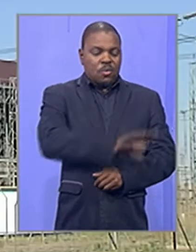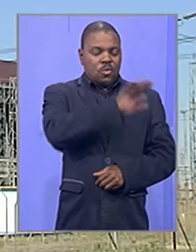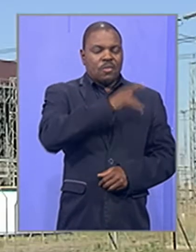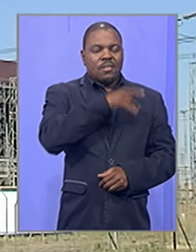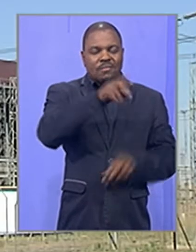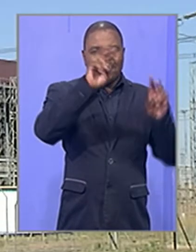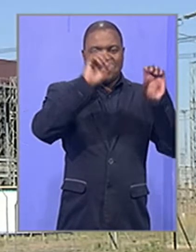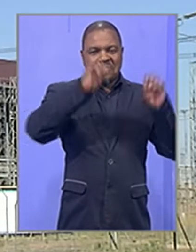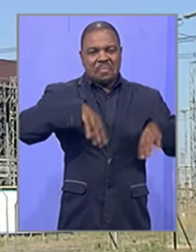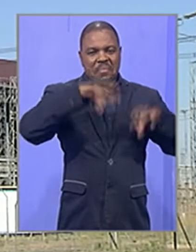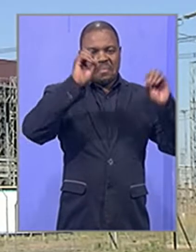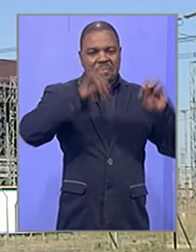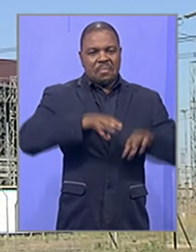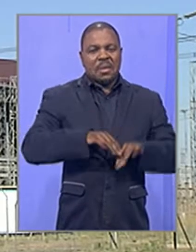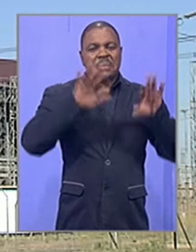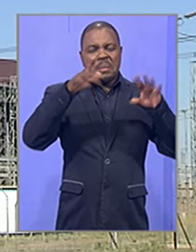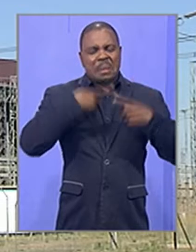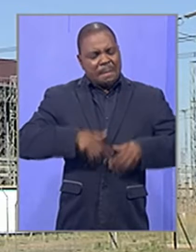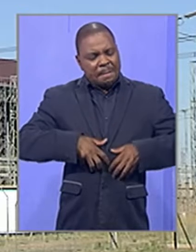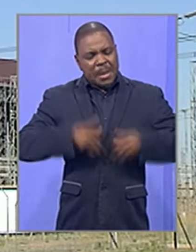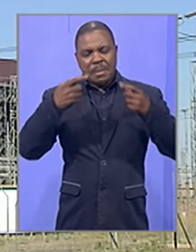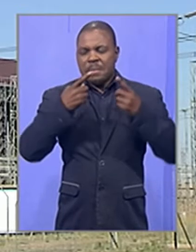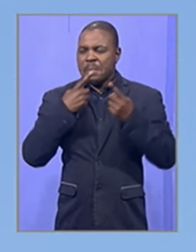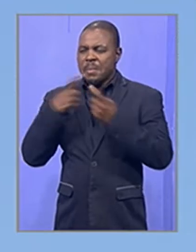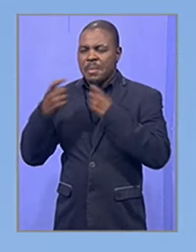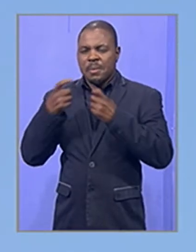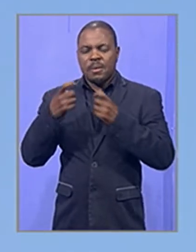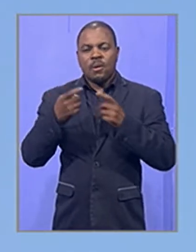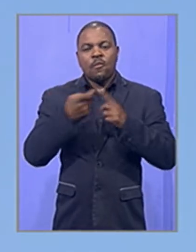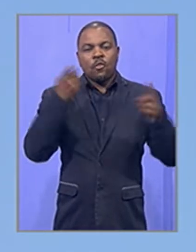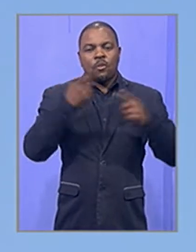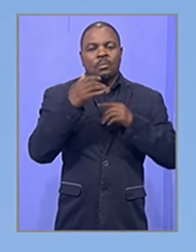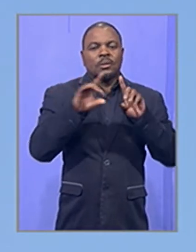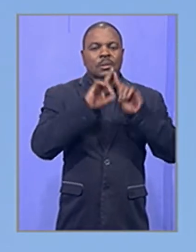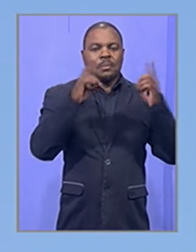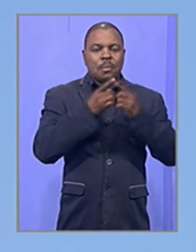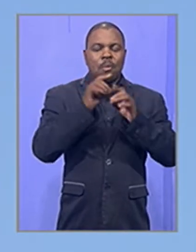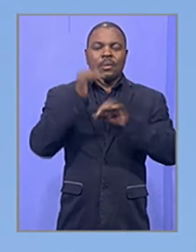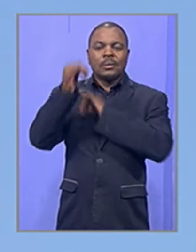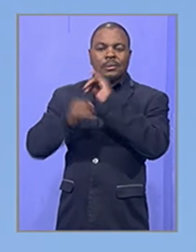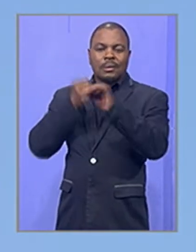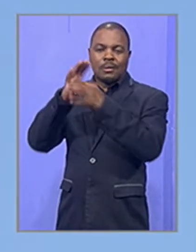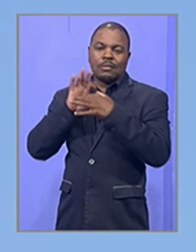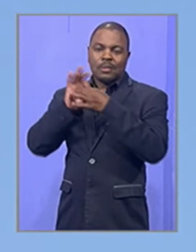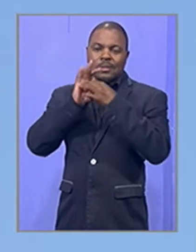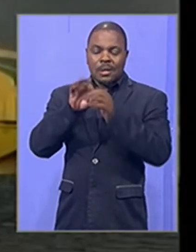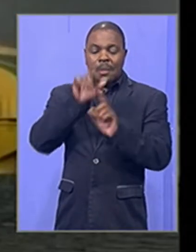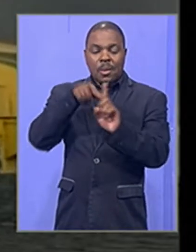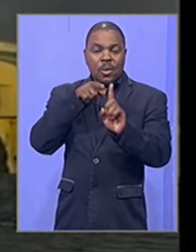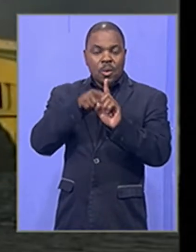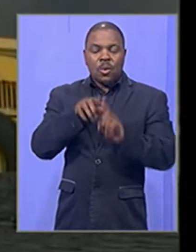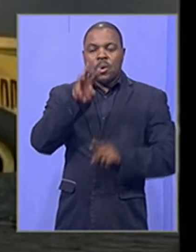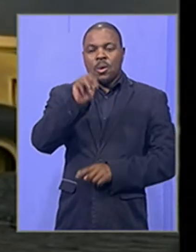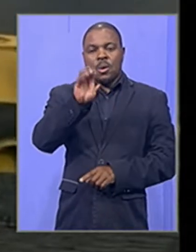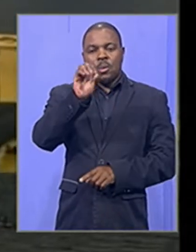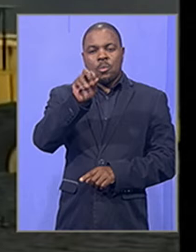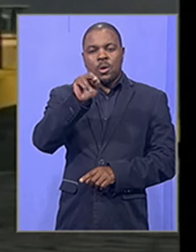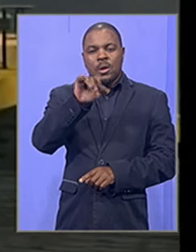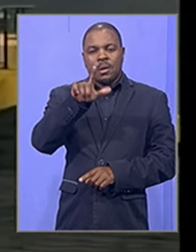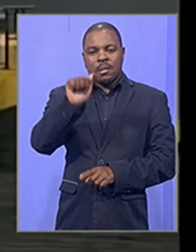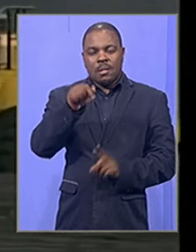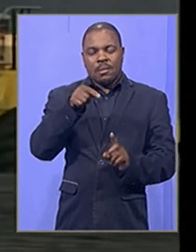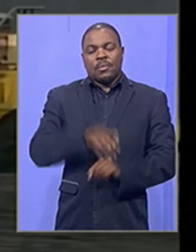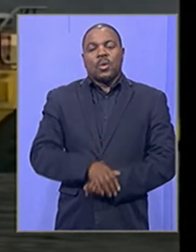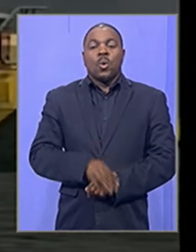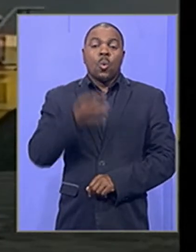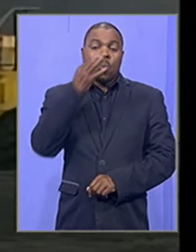motlakase. Go nile le tsibogo e bonako go tswa go se bueledi sa lefapha la merero ya boditšhabatšhaba Tleisen Monyela a re mathata a